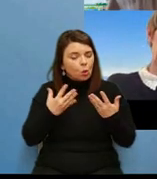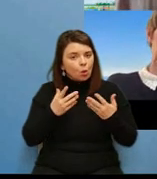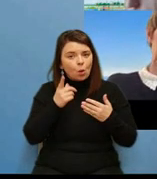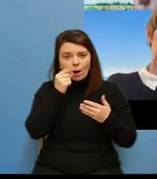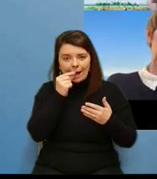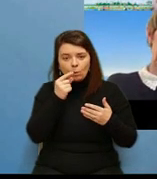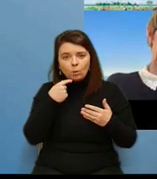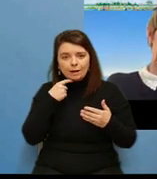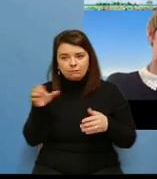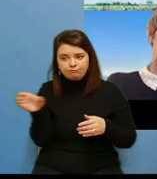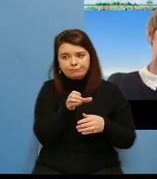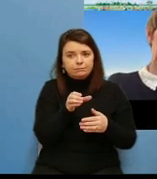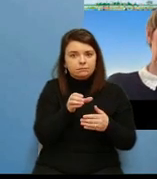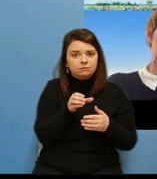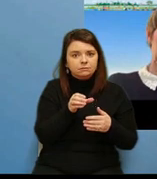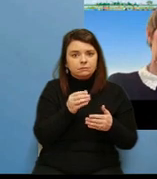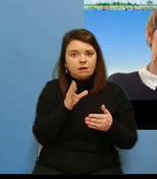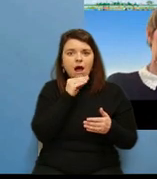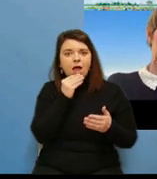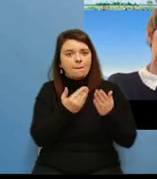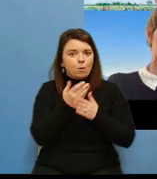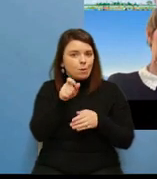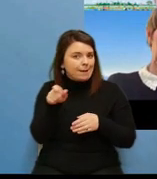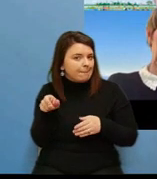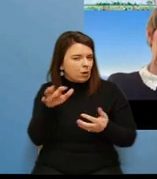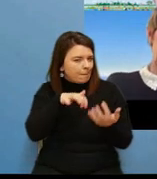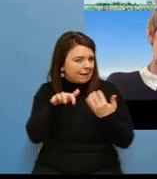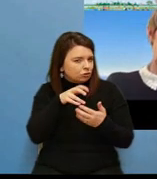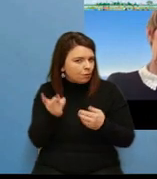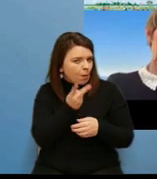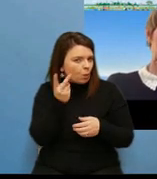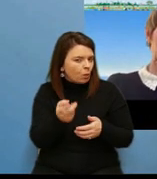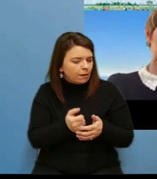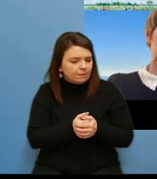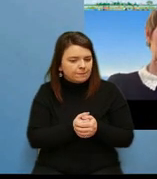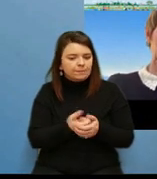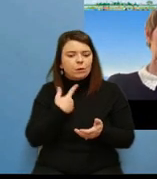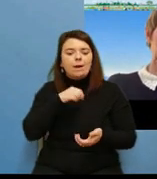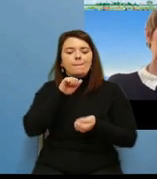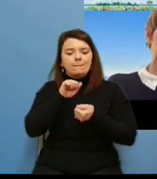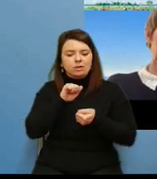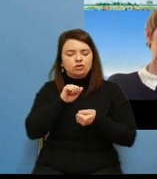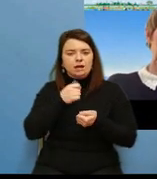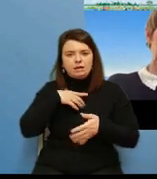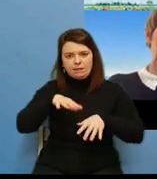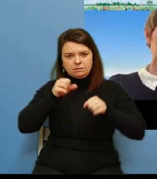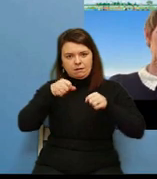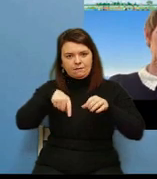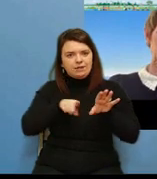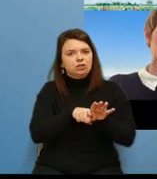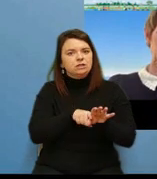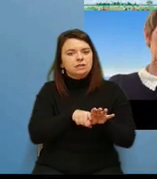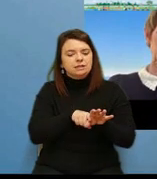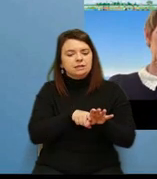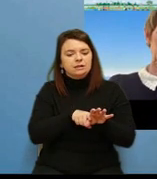a cost feature, or are we simply able to hire more people than we thought we were, as the mix of both? So we were